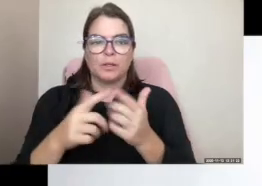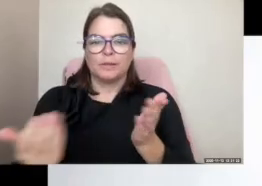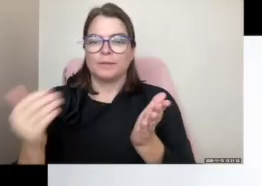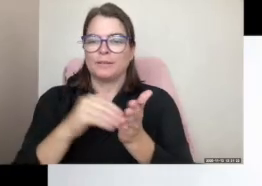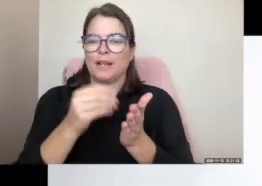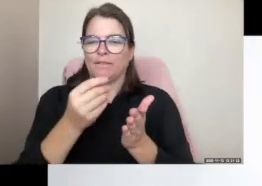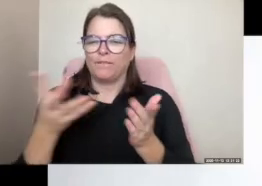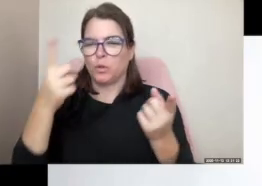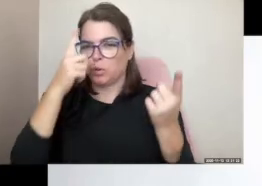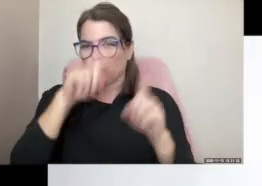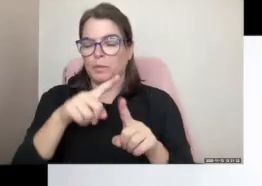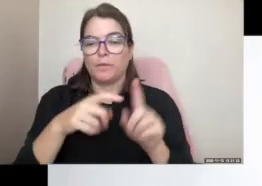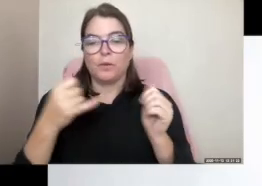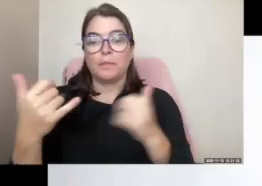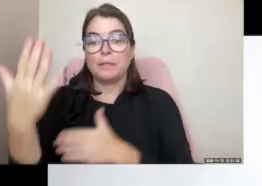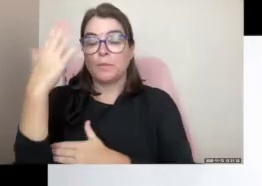to the left.